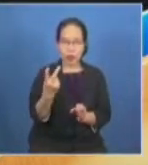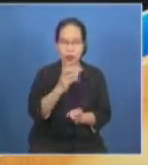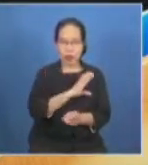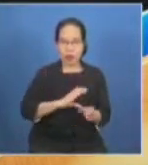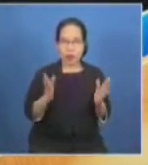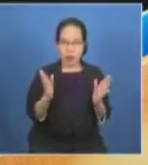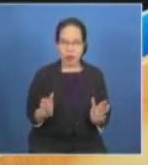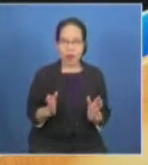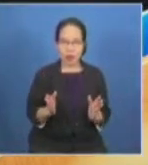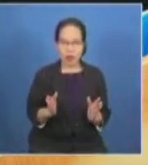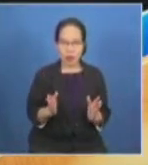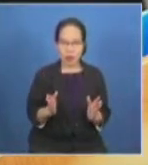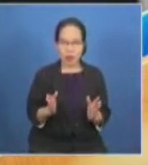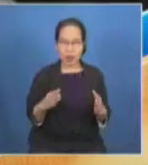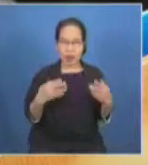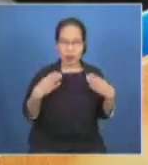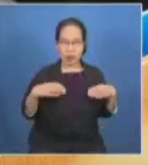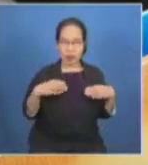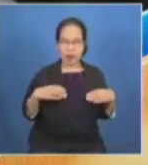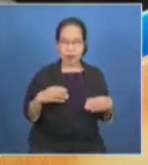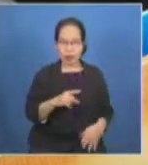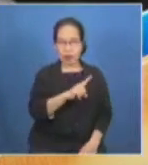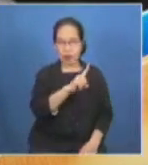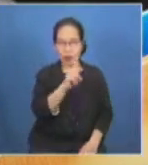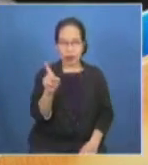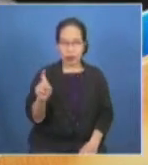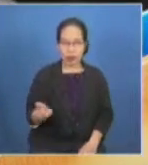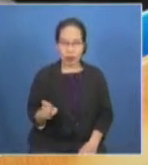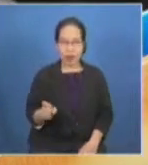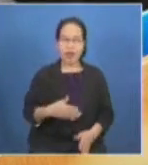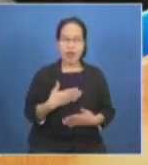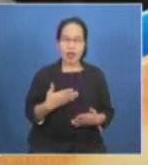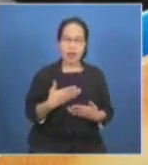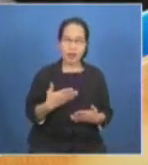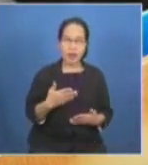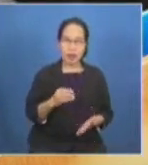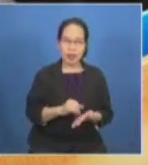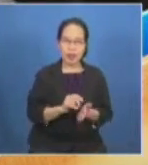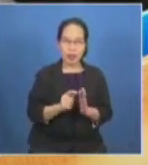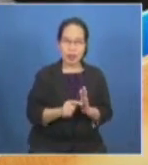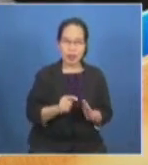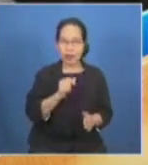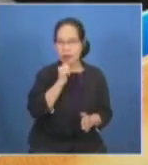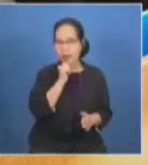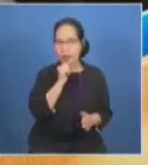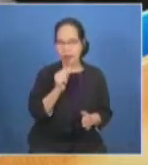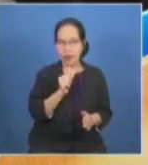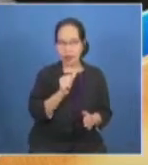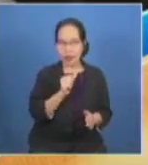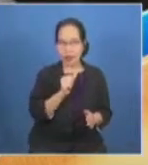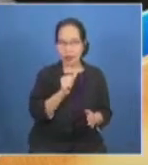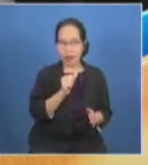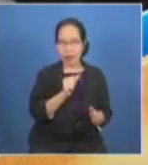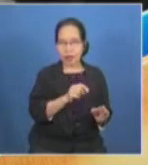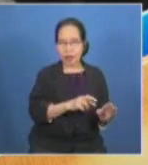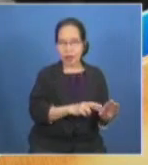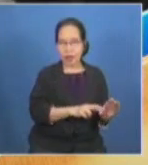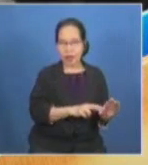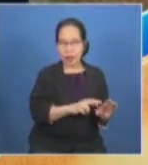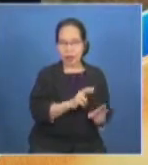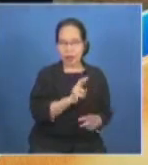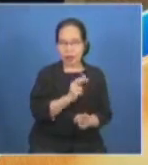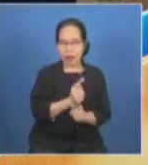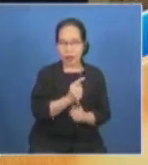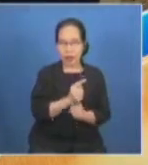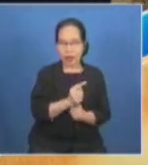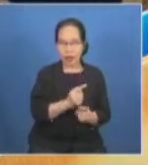apparel, and so I approached them and inquired. They were ecstatic because prior to that, they were not used to taking the tram. But